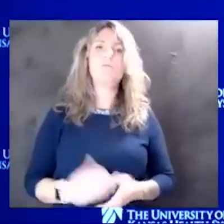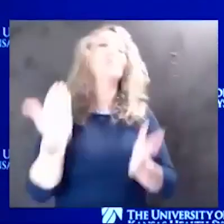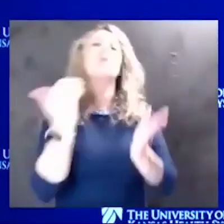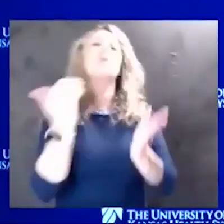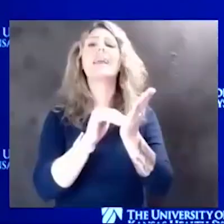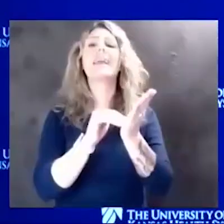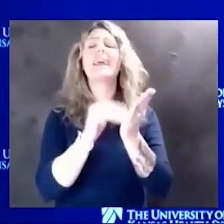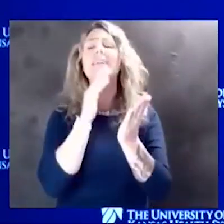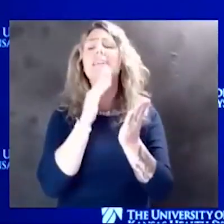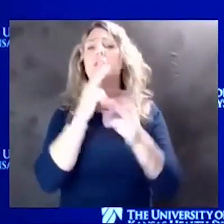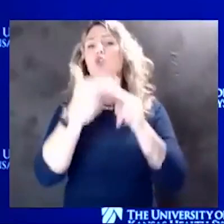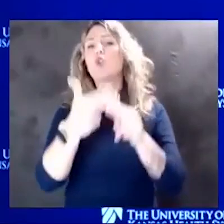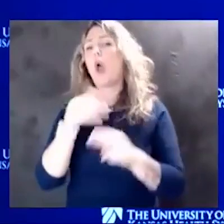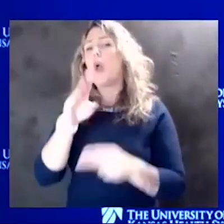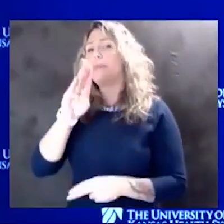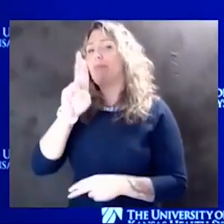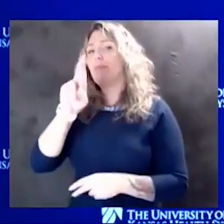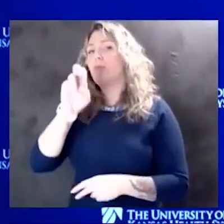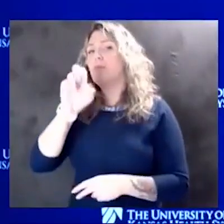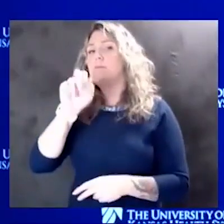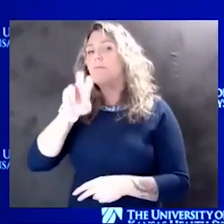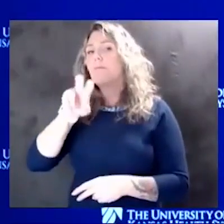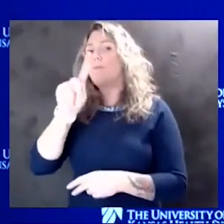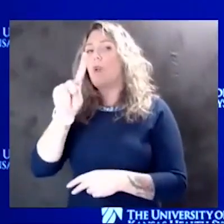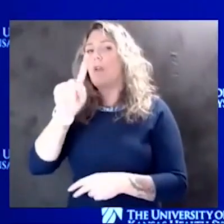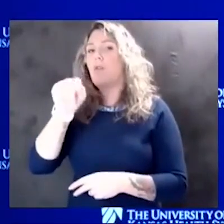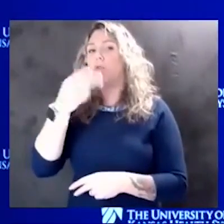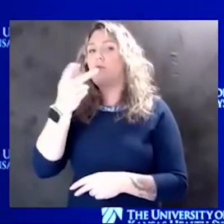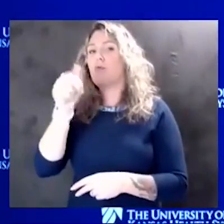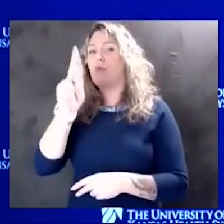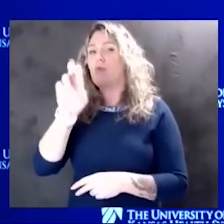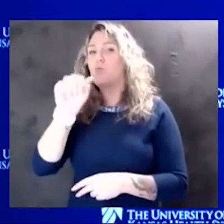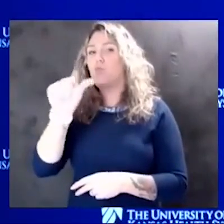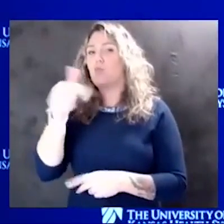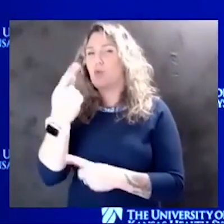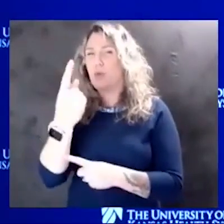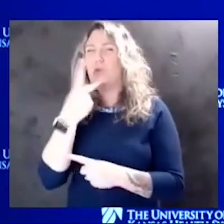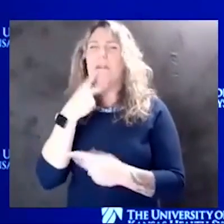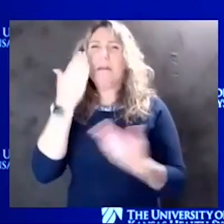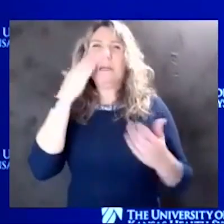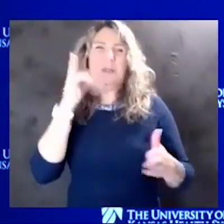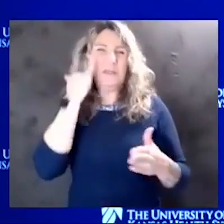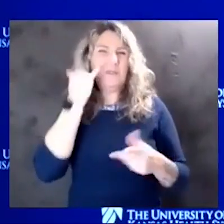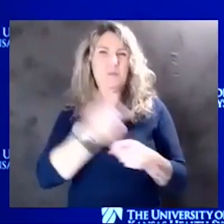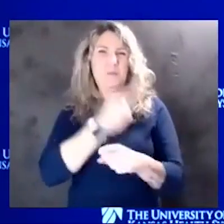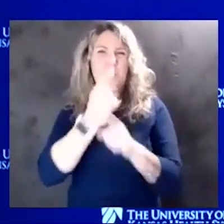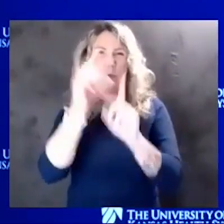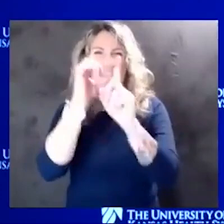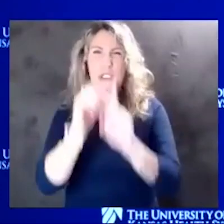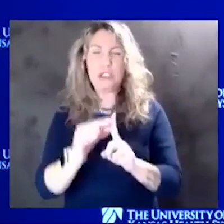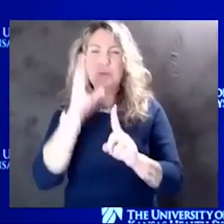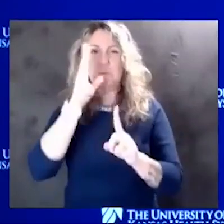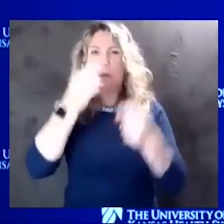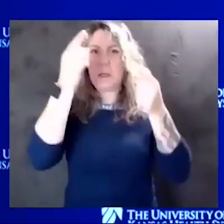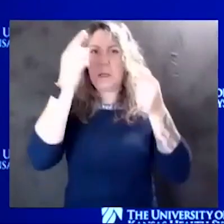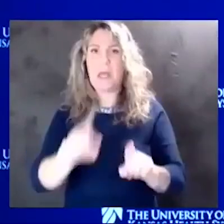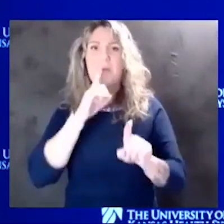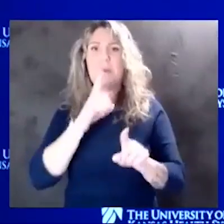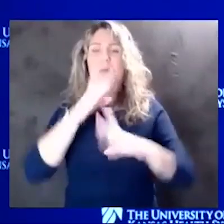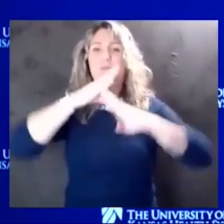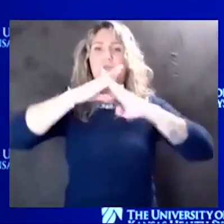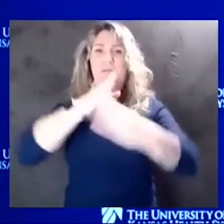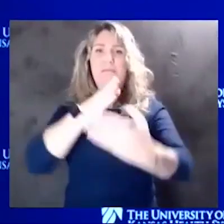know that is the proper term for breakthrough infection. We know infections are going to occur. These vaccines were really made to protect you against that